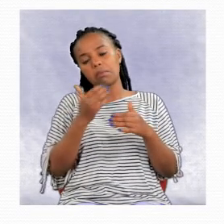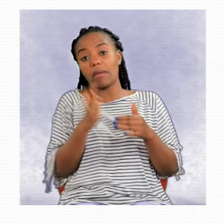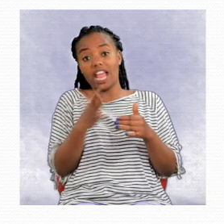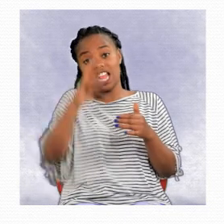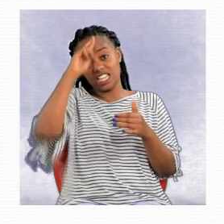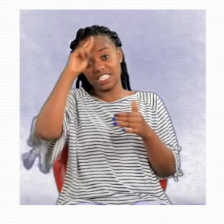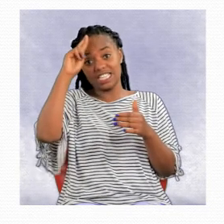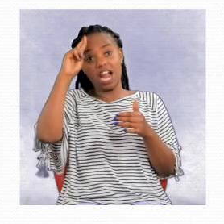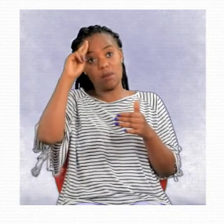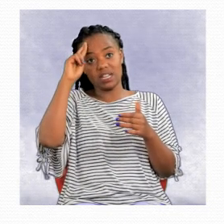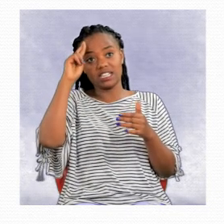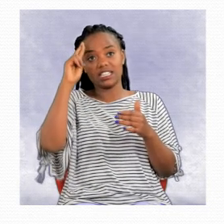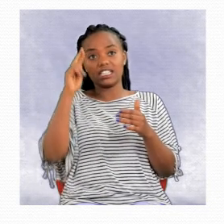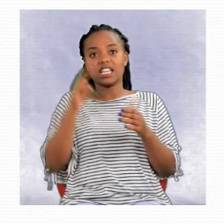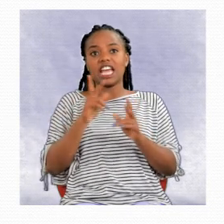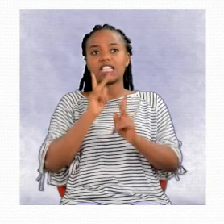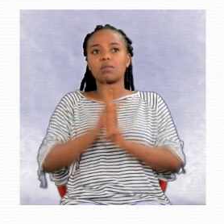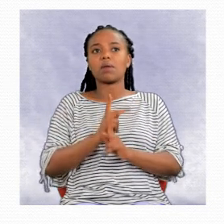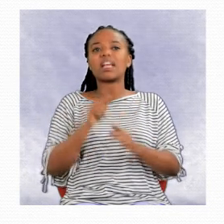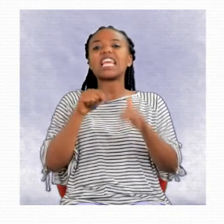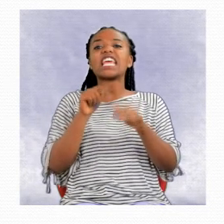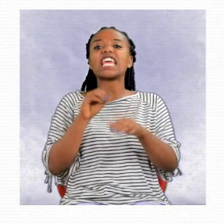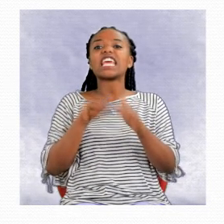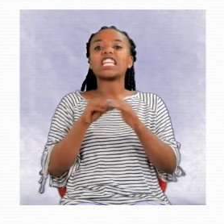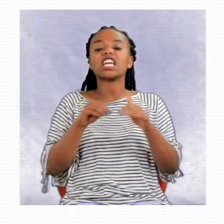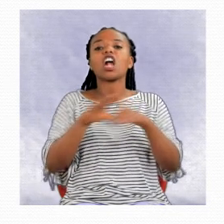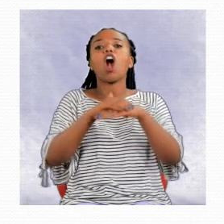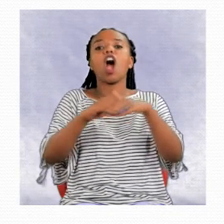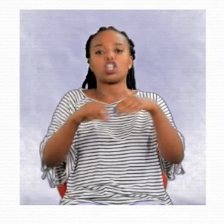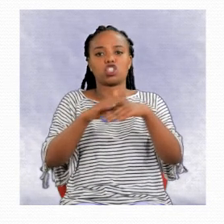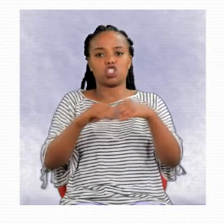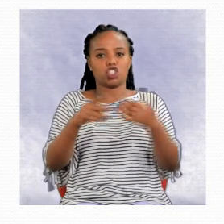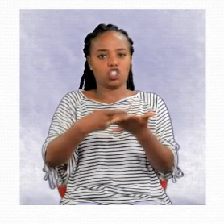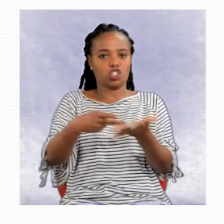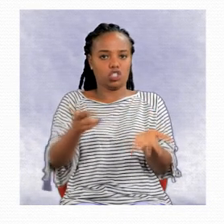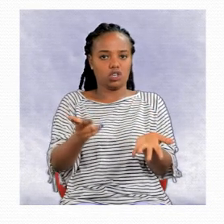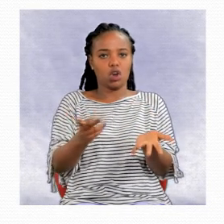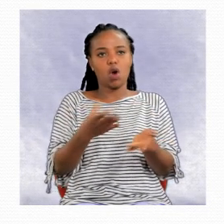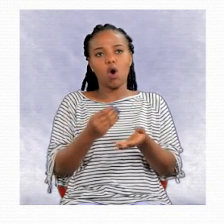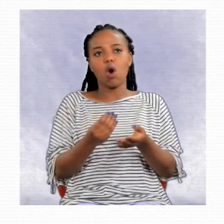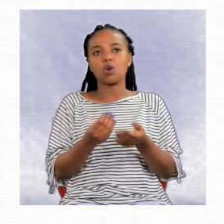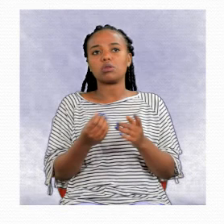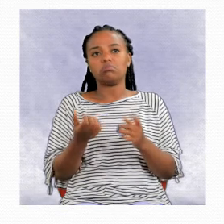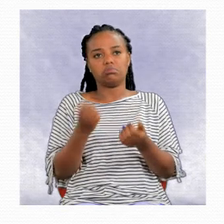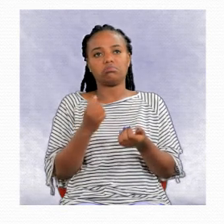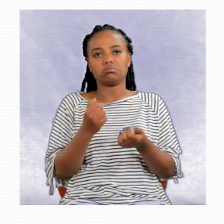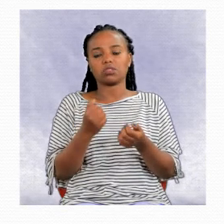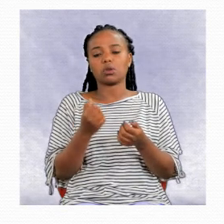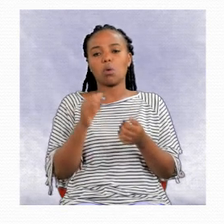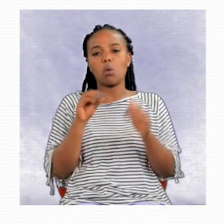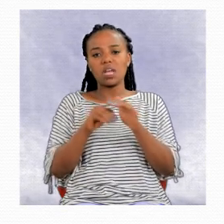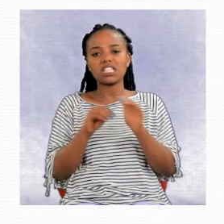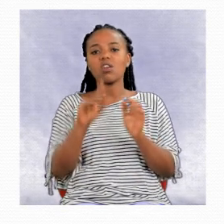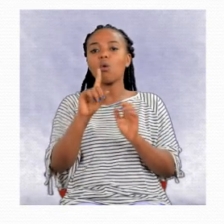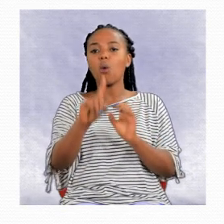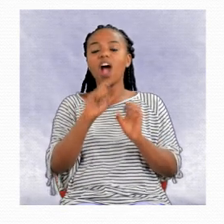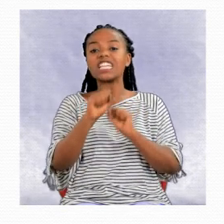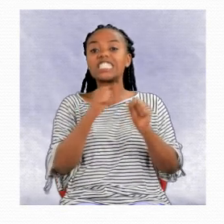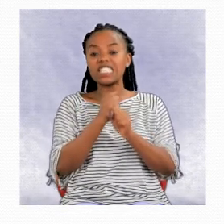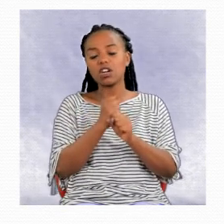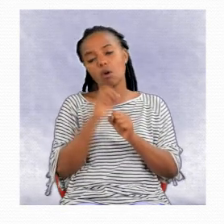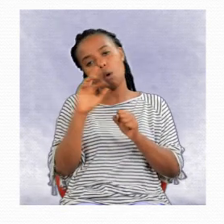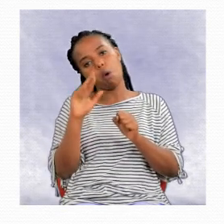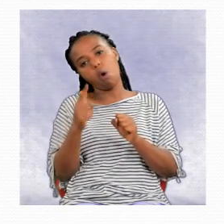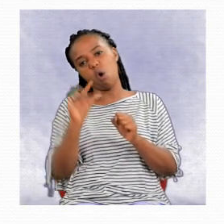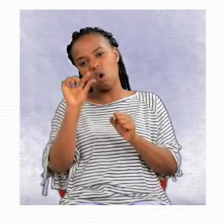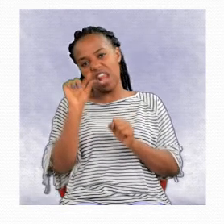be expected to be recognized in a cash or sold or consumed within 1 year or less,